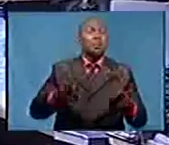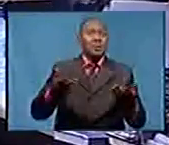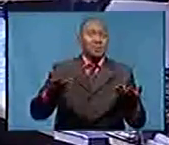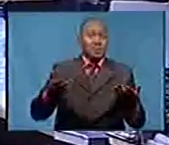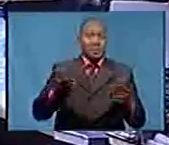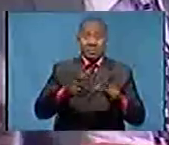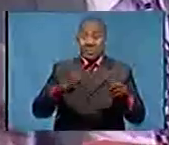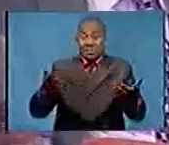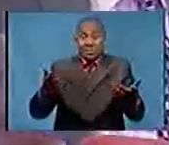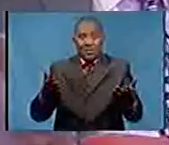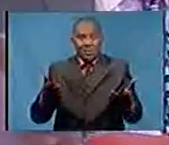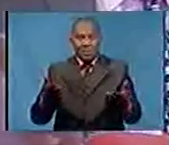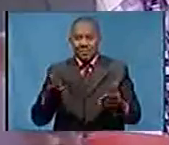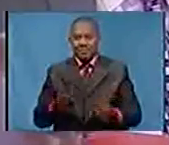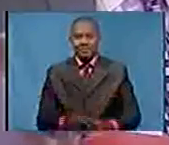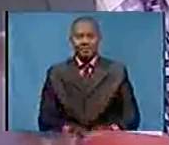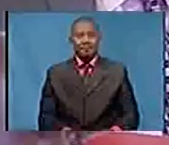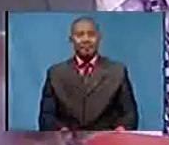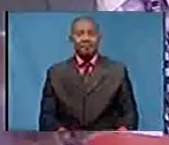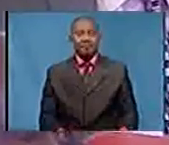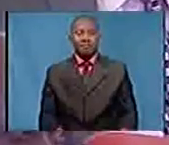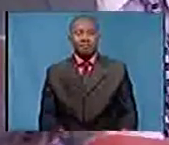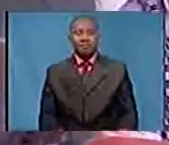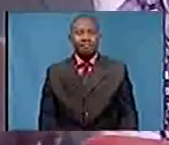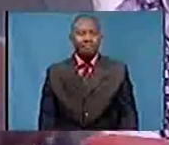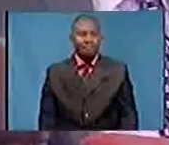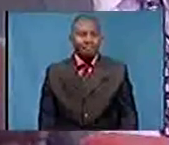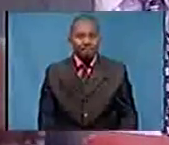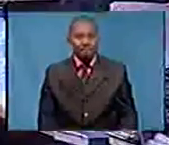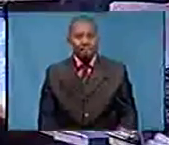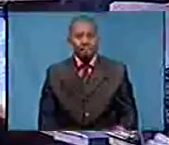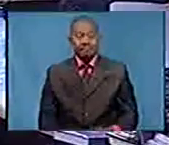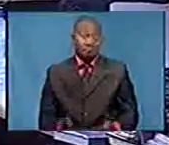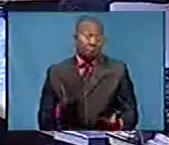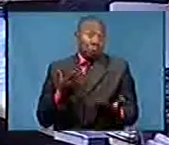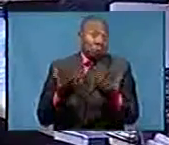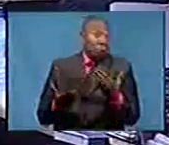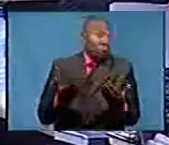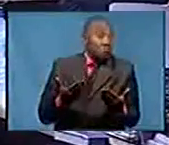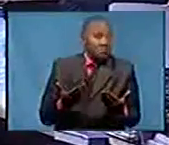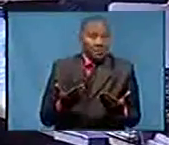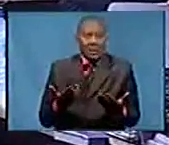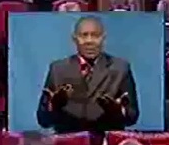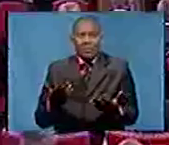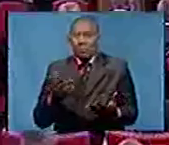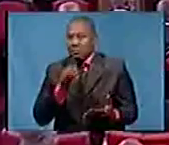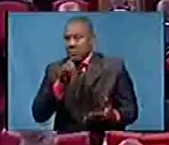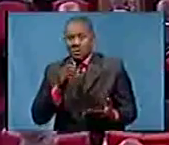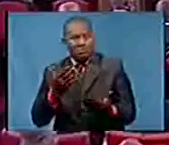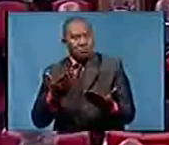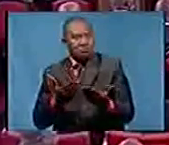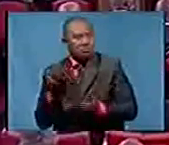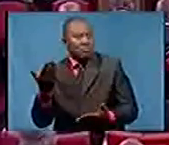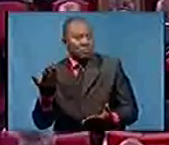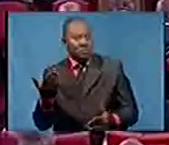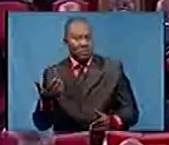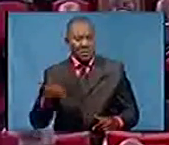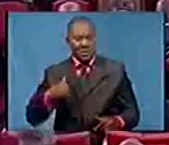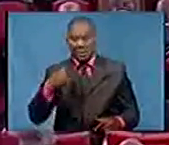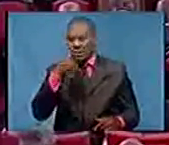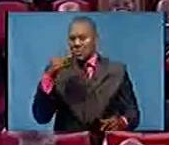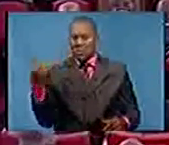we are doing interpretation, perhaps it may not fully represent. But that's why I said only by